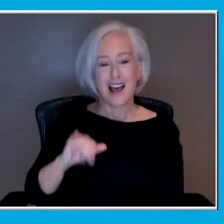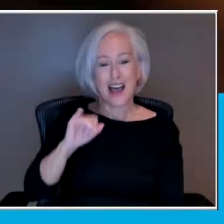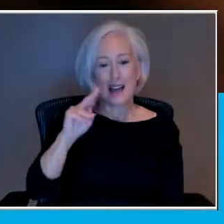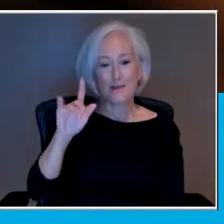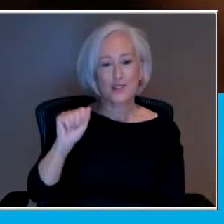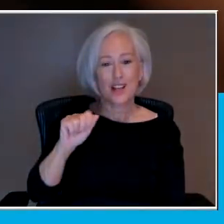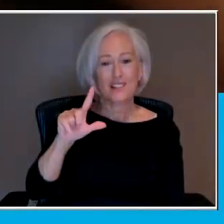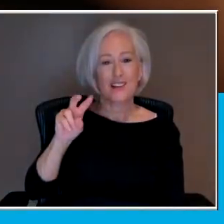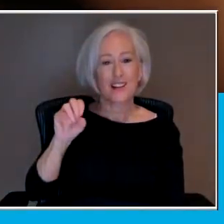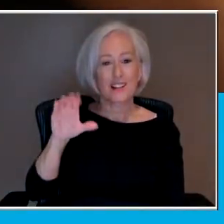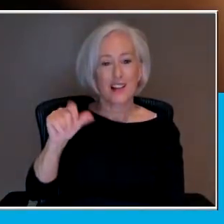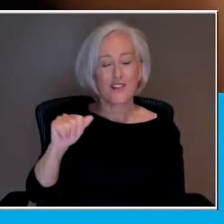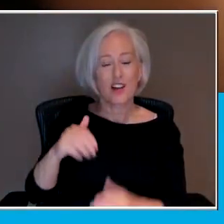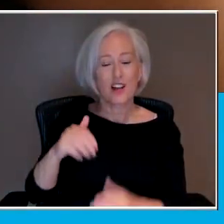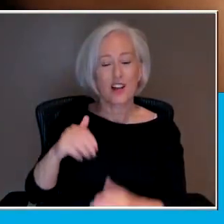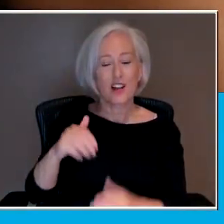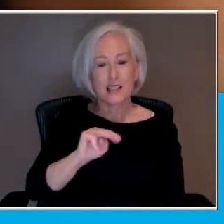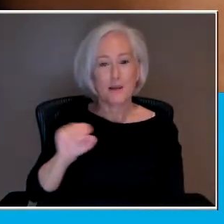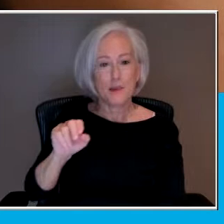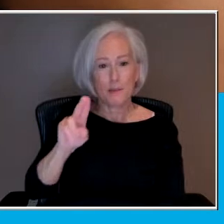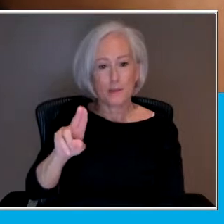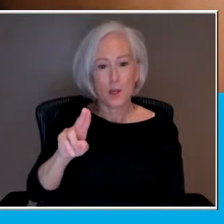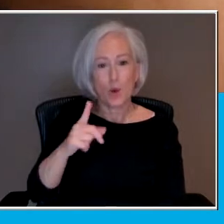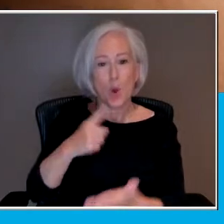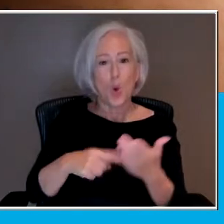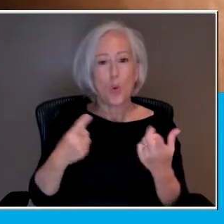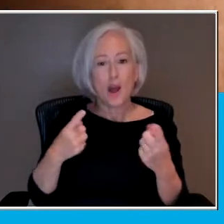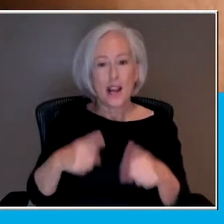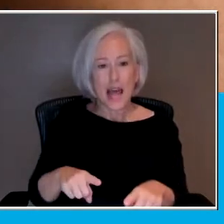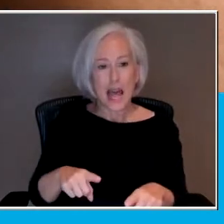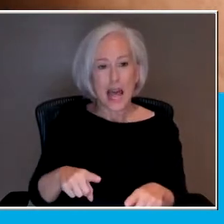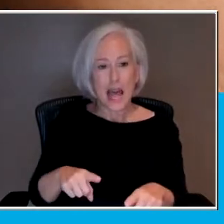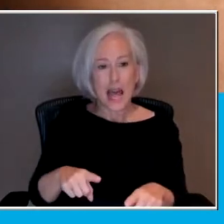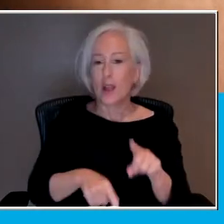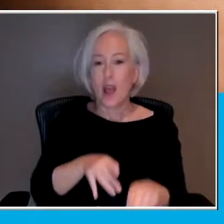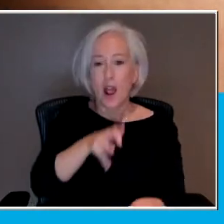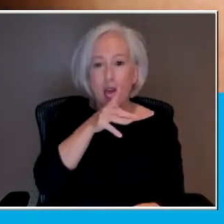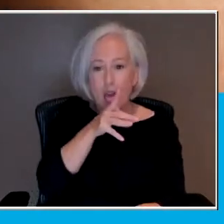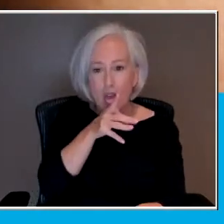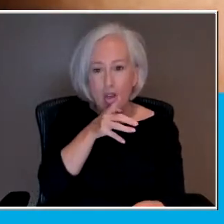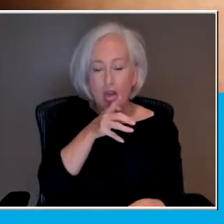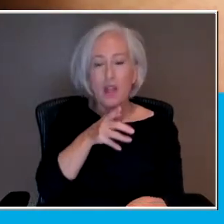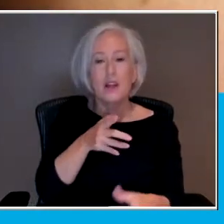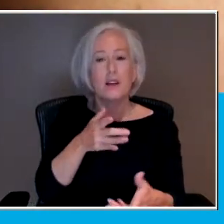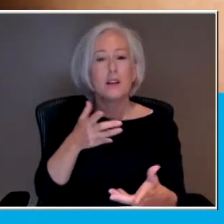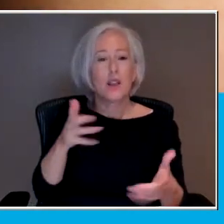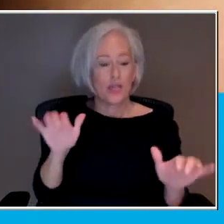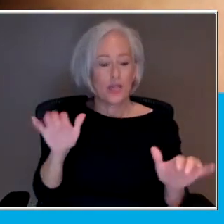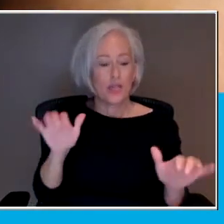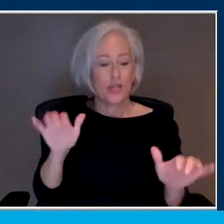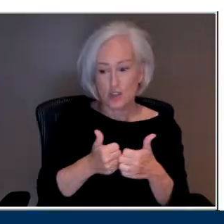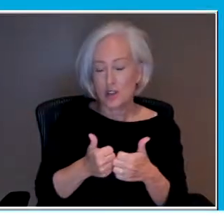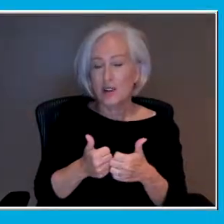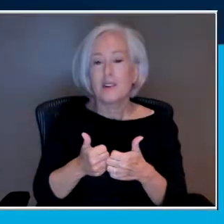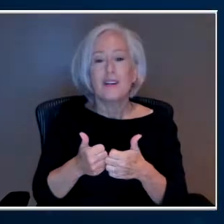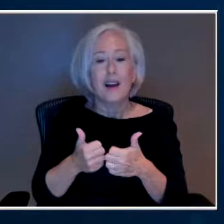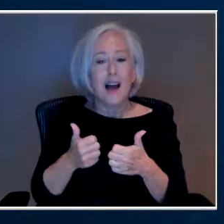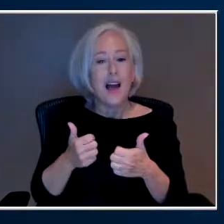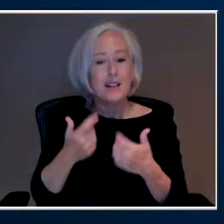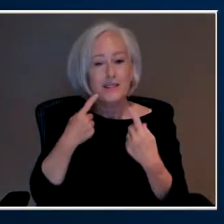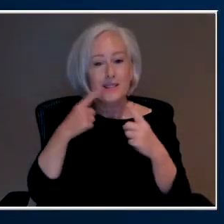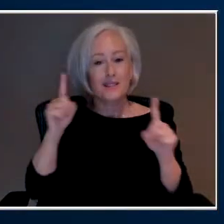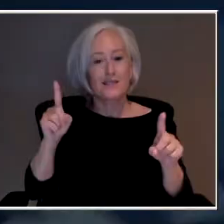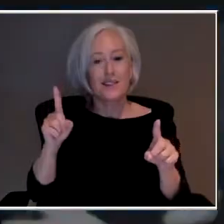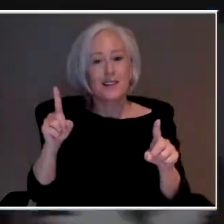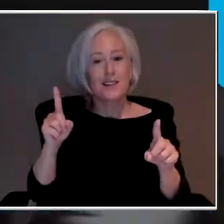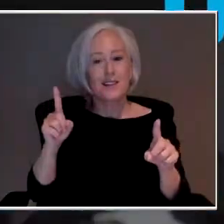Update. What happens when the words won't come? The challenges and rewards of speech therapy for stroke patients. Monday at 8.